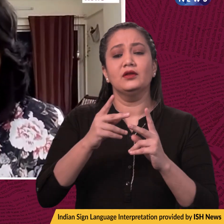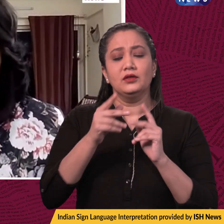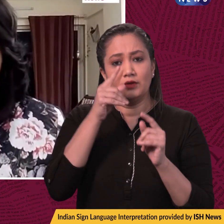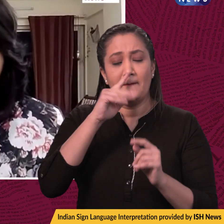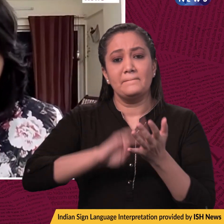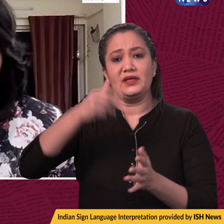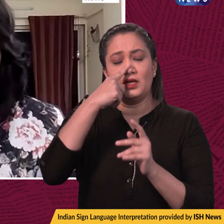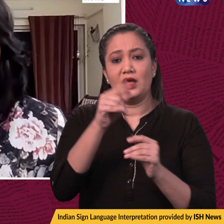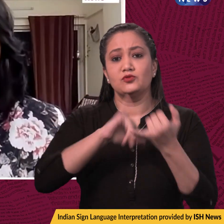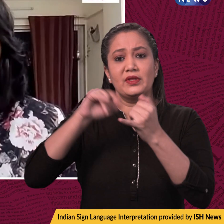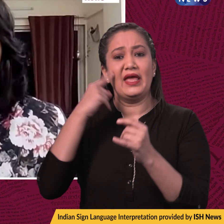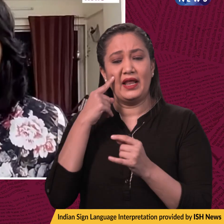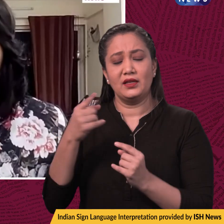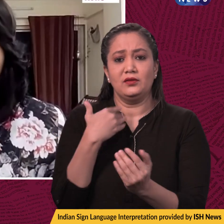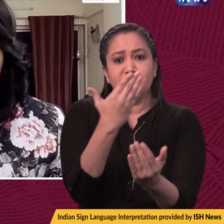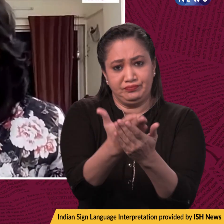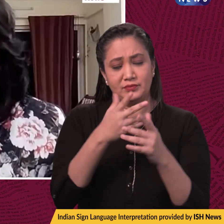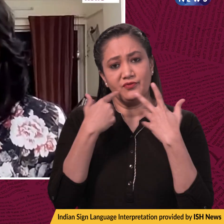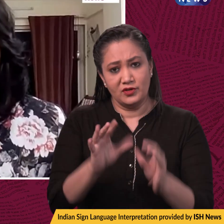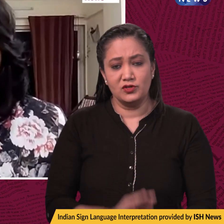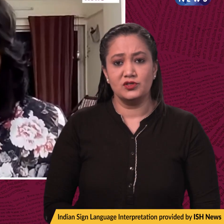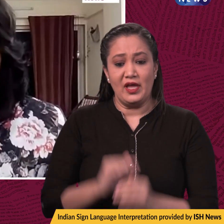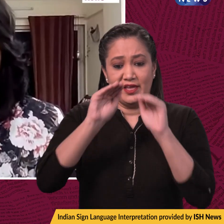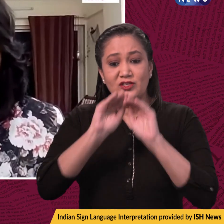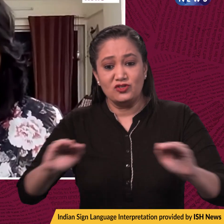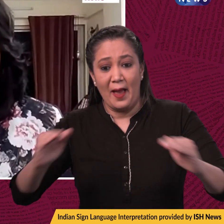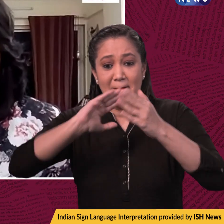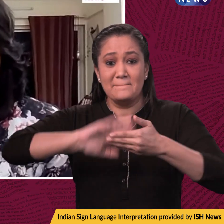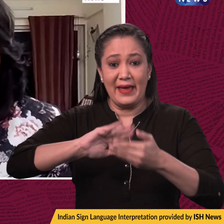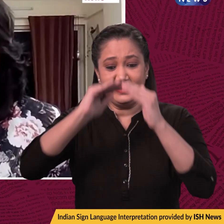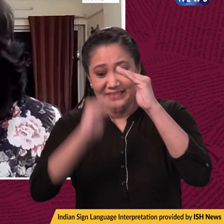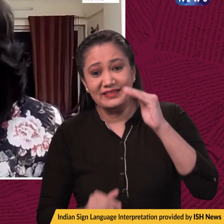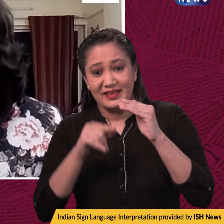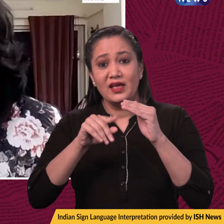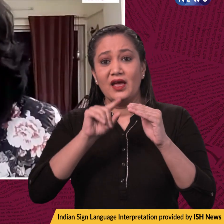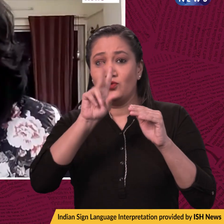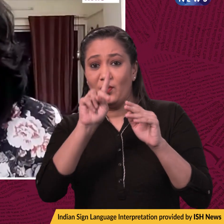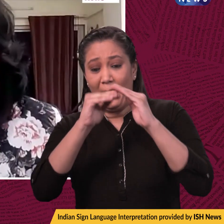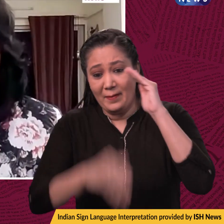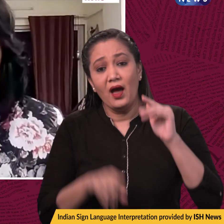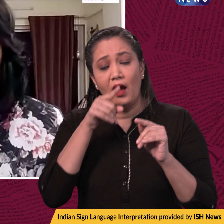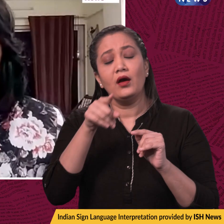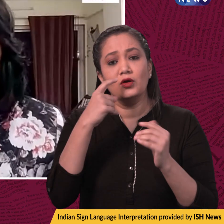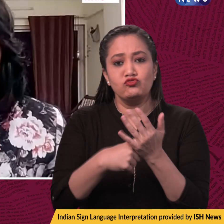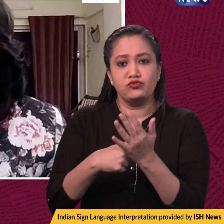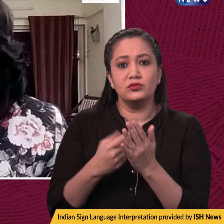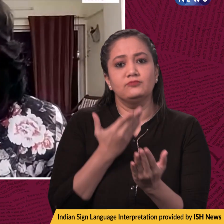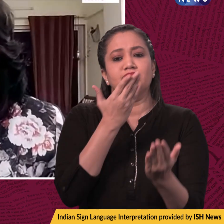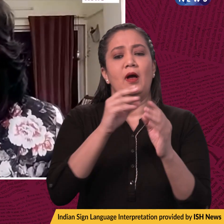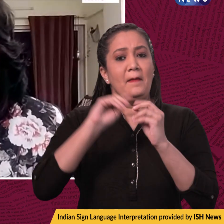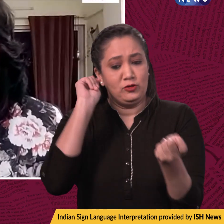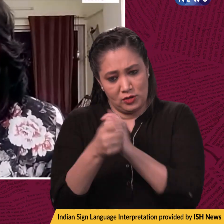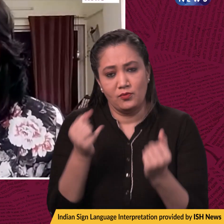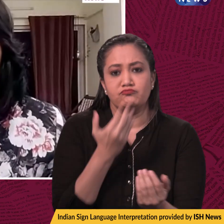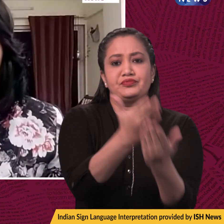today introduced the Prohibition of Child Marriage Amendment Bill 2021 in the Lok Sabha.